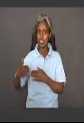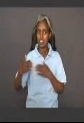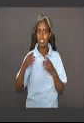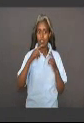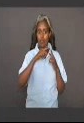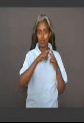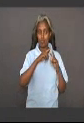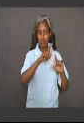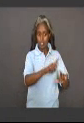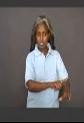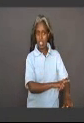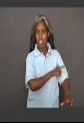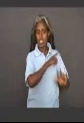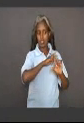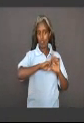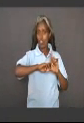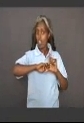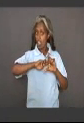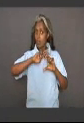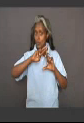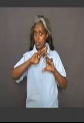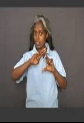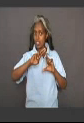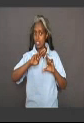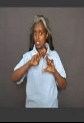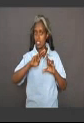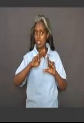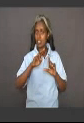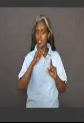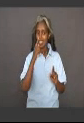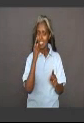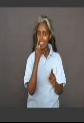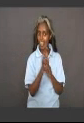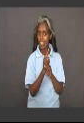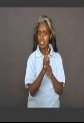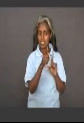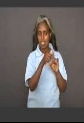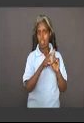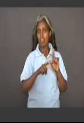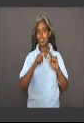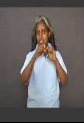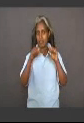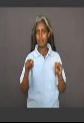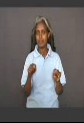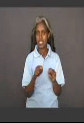the length of the hypotenuse of a right-angled triangle.